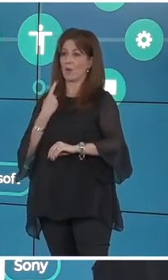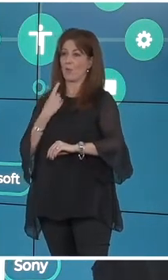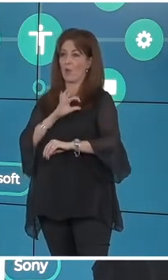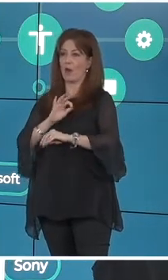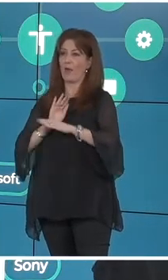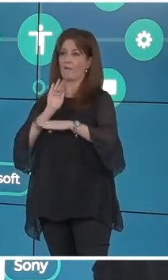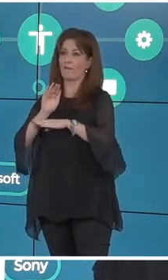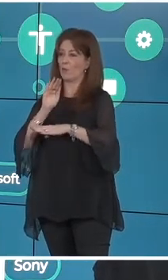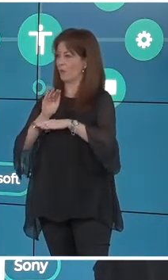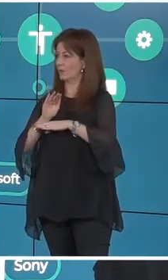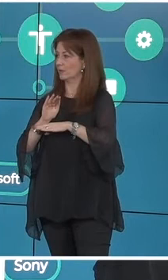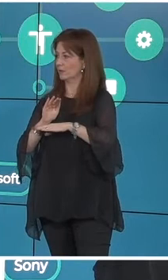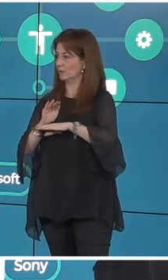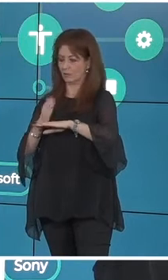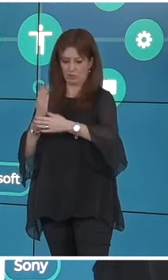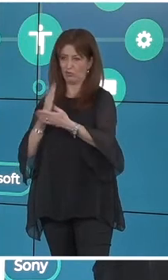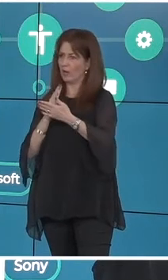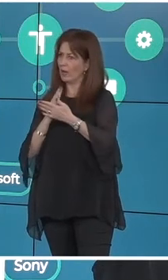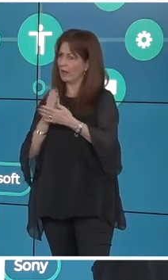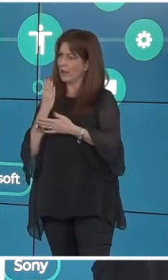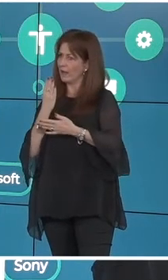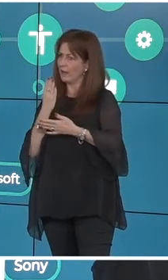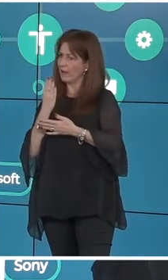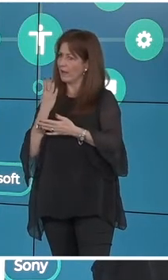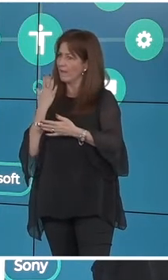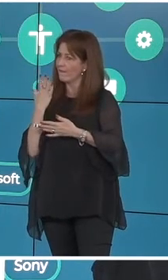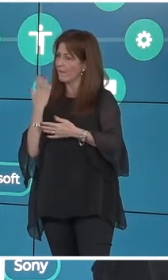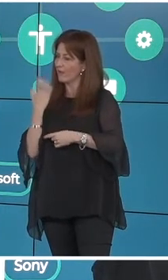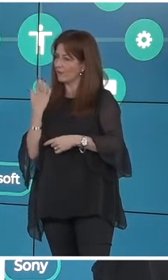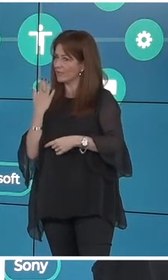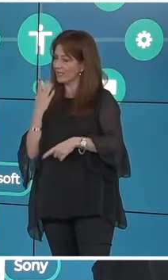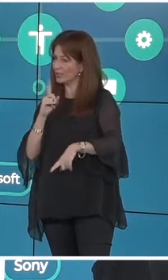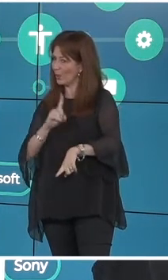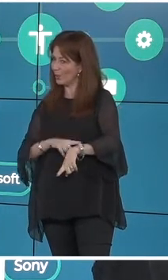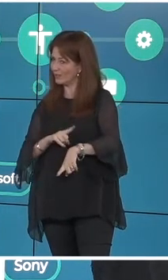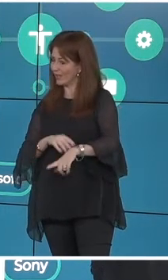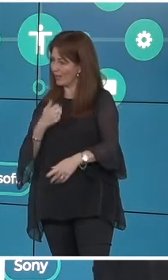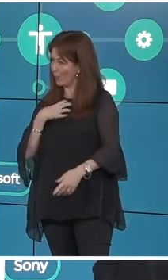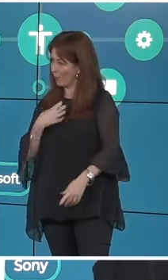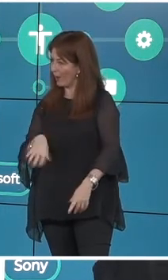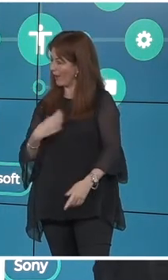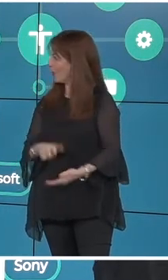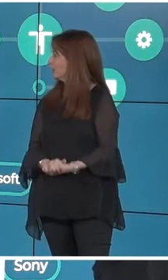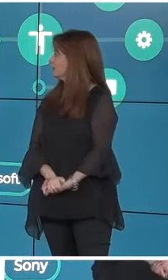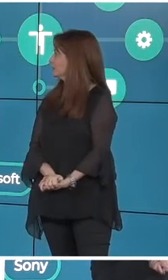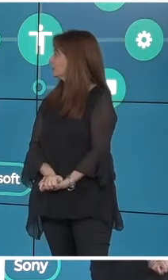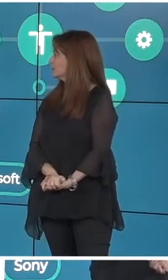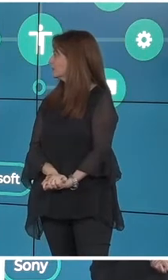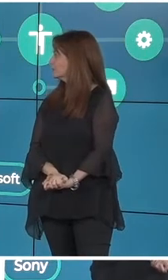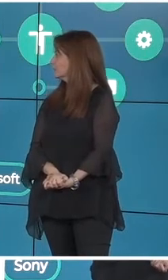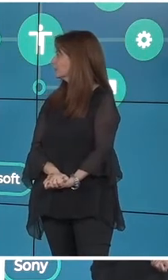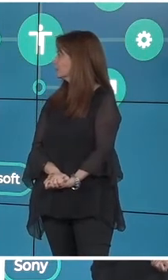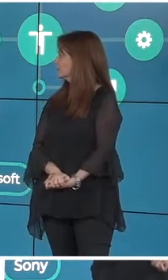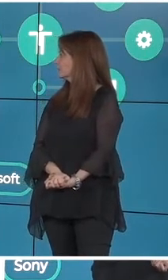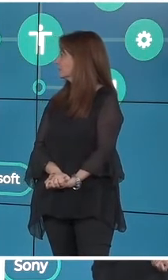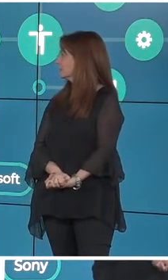I have a watch. Is it really 5:15? Yeah. So we're like just about on time. Oh, can I tell them about my watch? If it's kind of on topic.